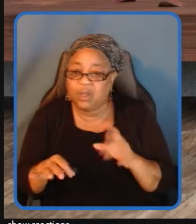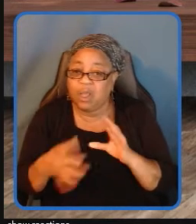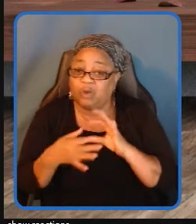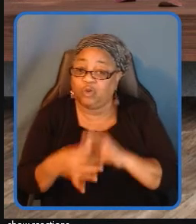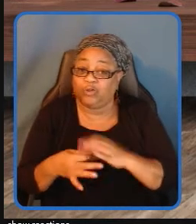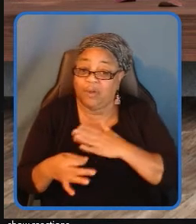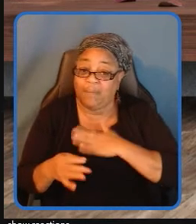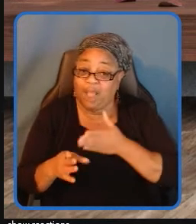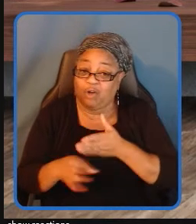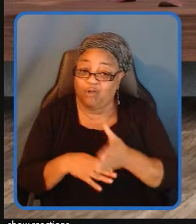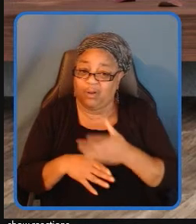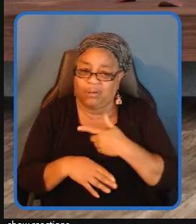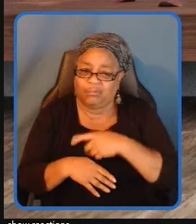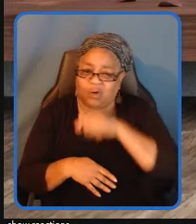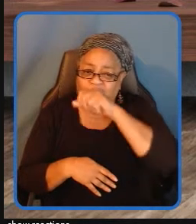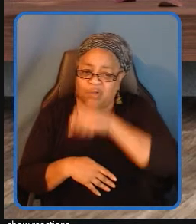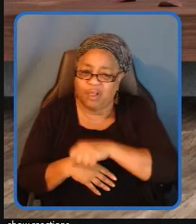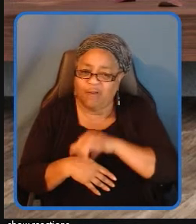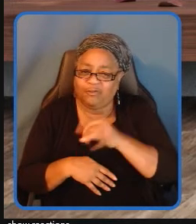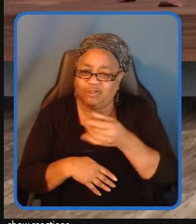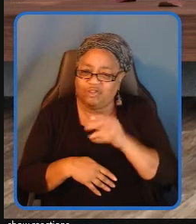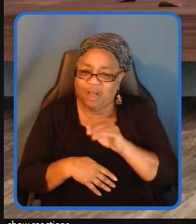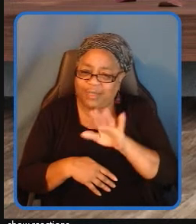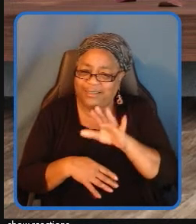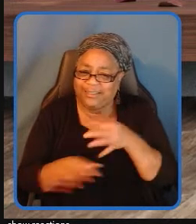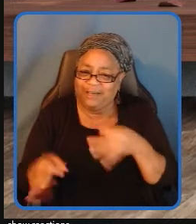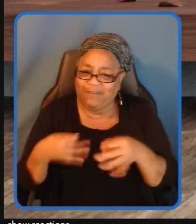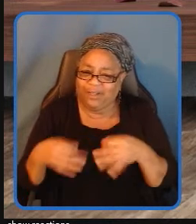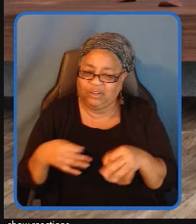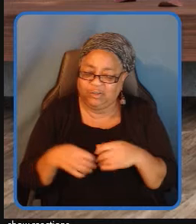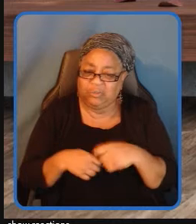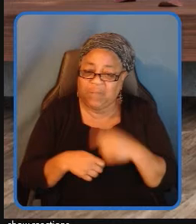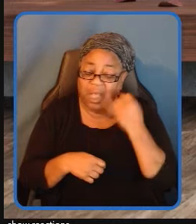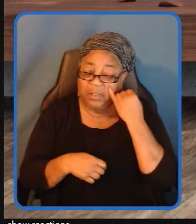John's definition and this idea that not that long